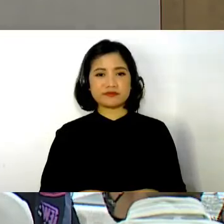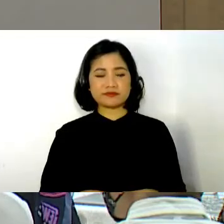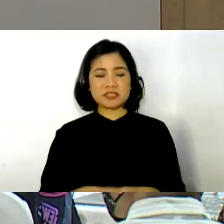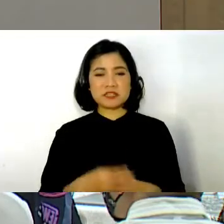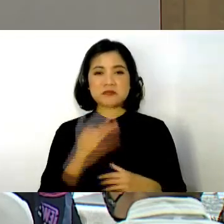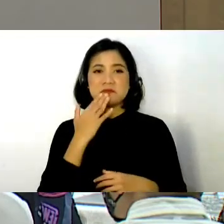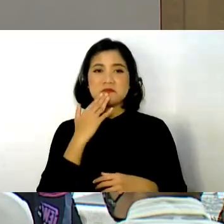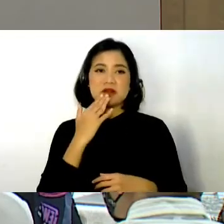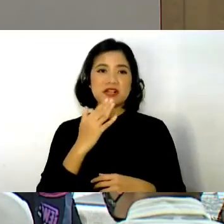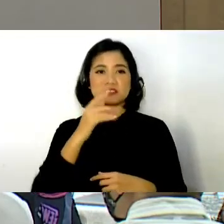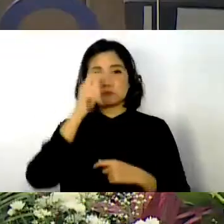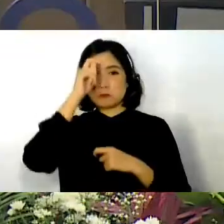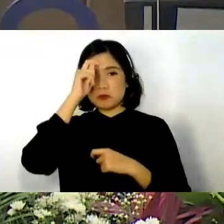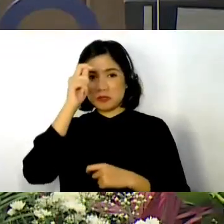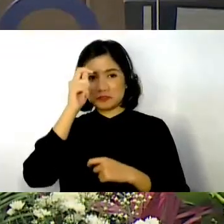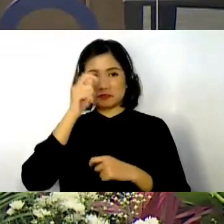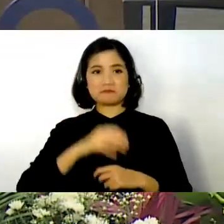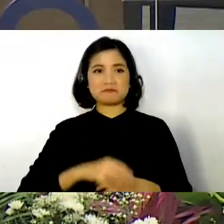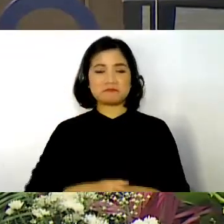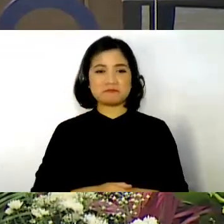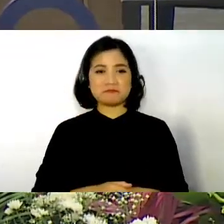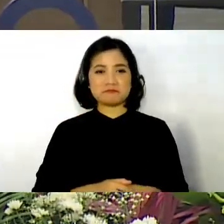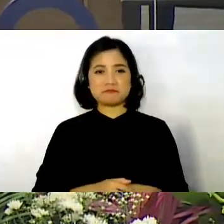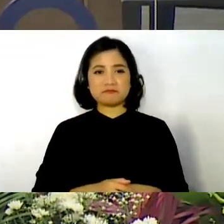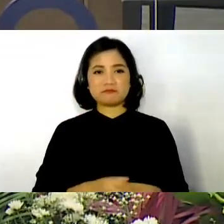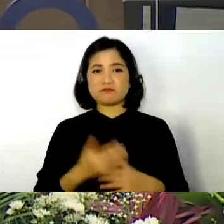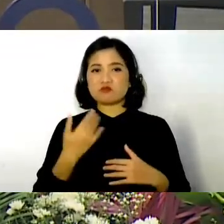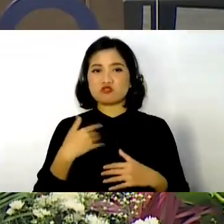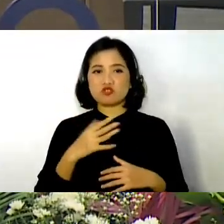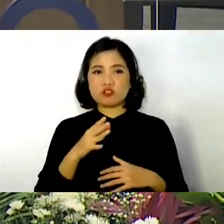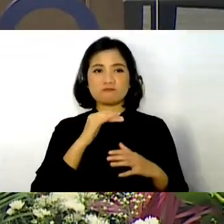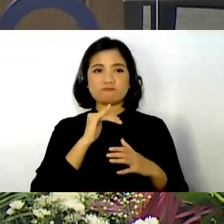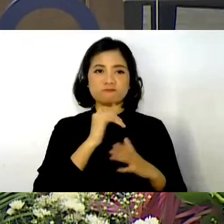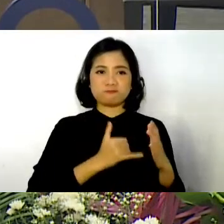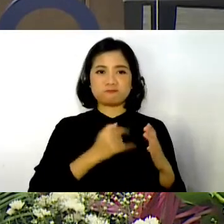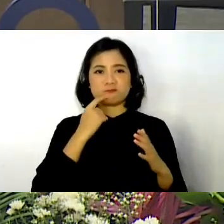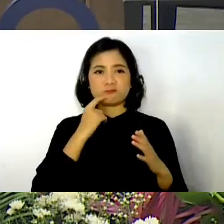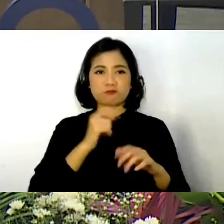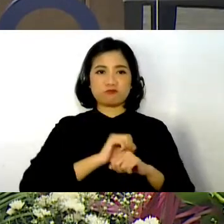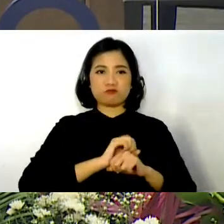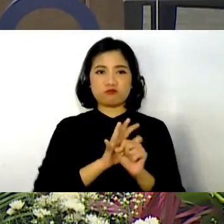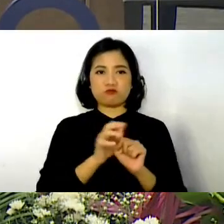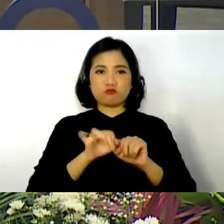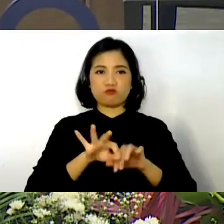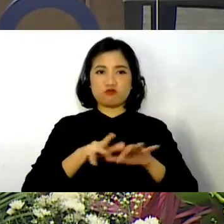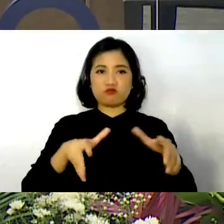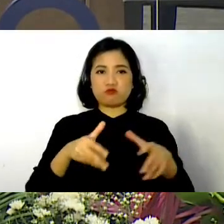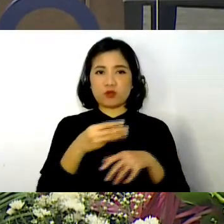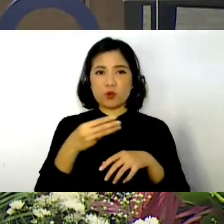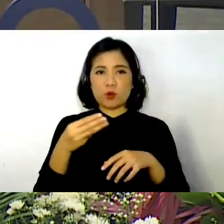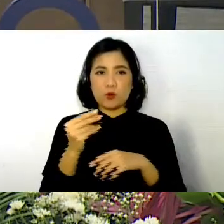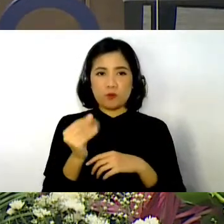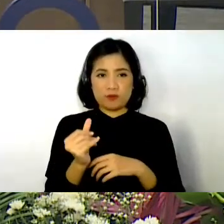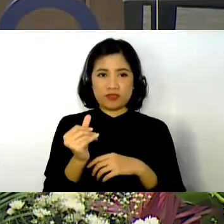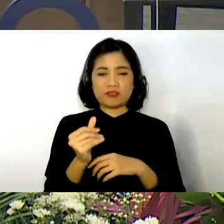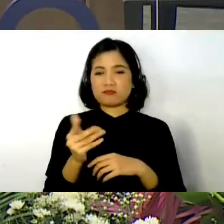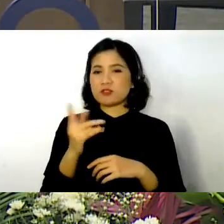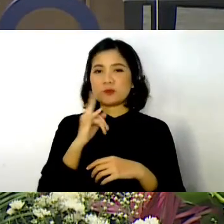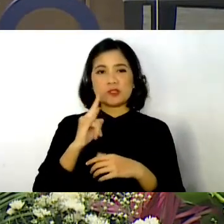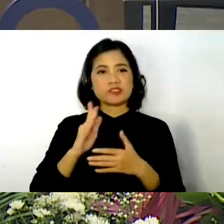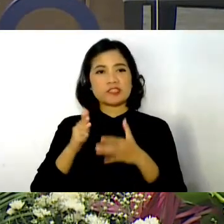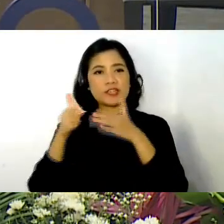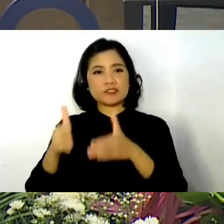some extent it is well-targeting, helped by the data a lot, but we wish we could have had better data. So